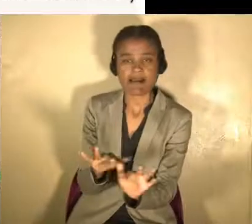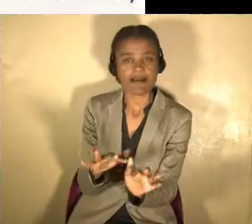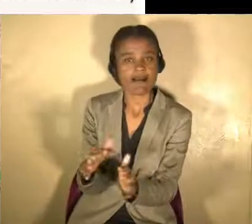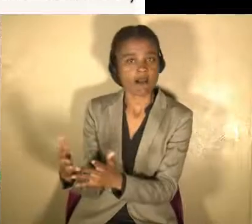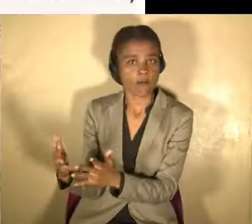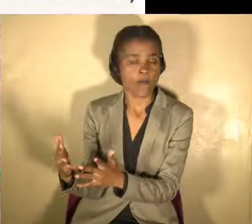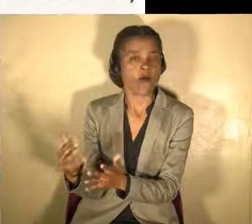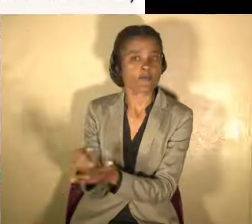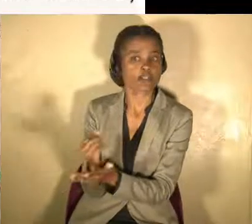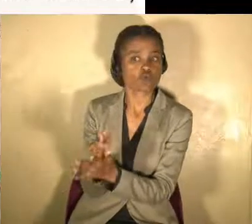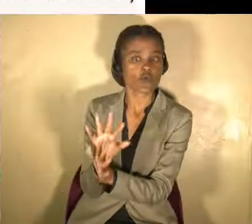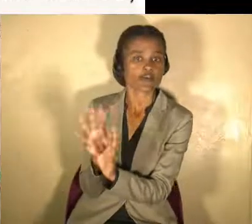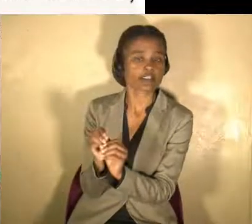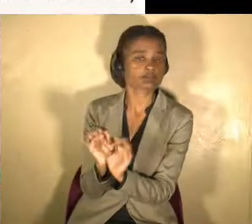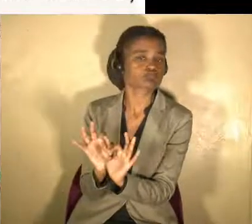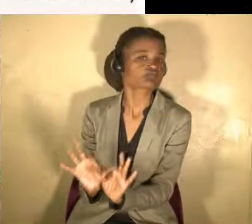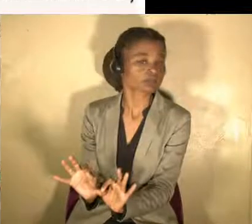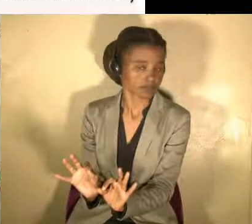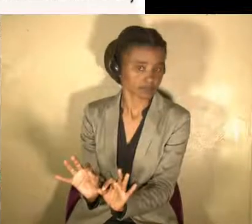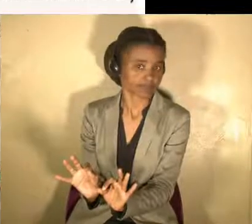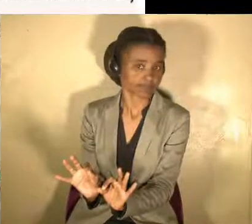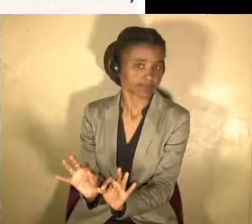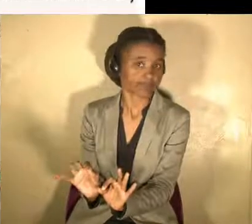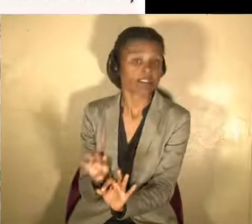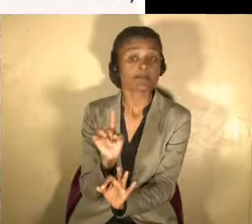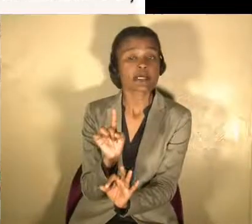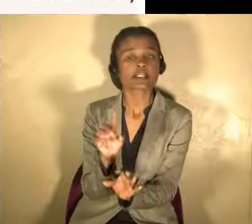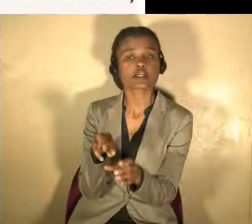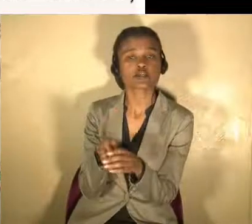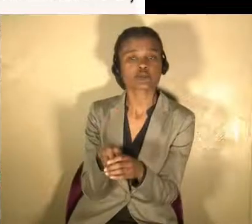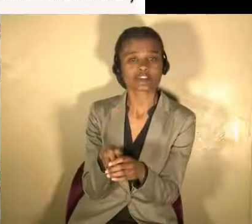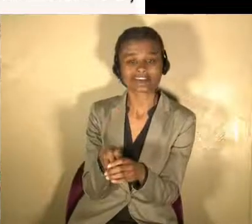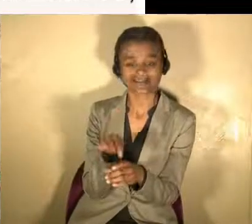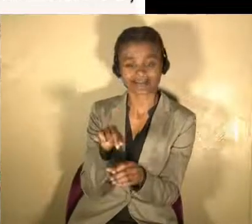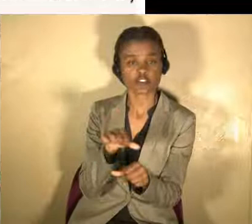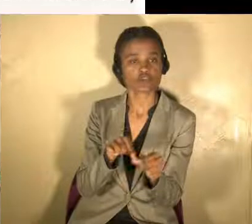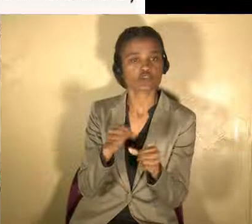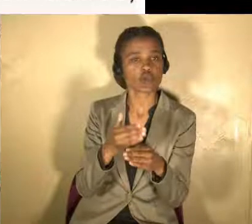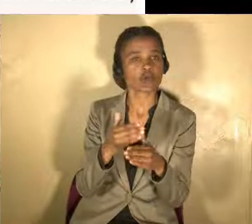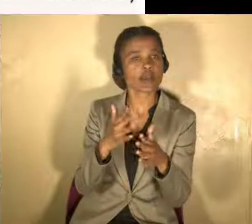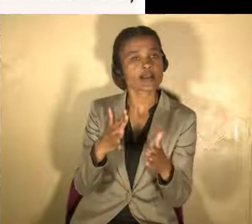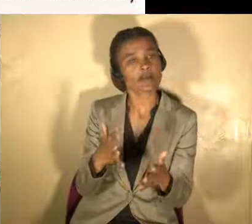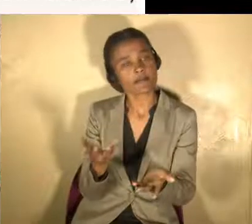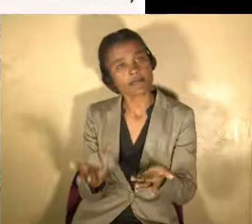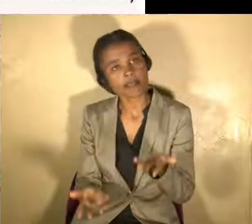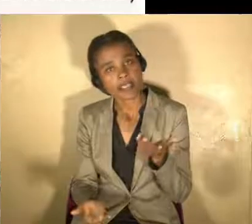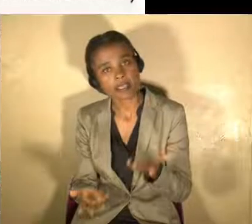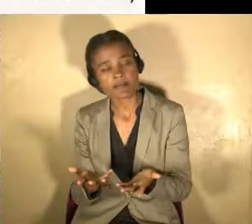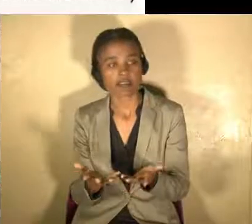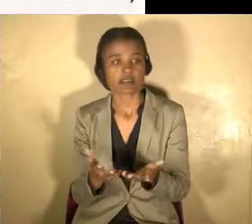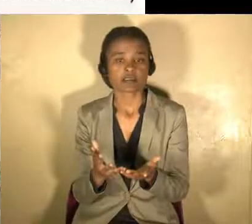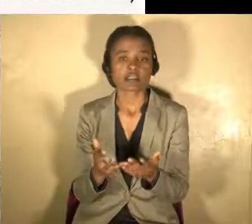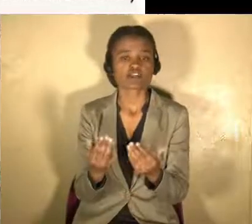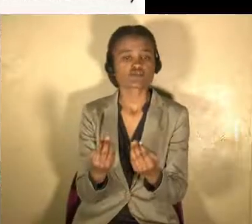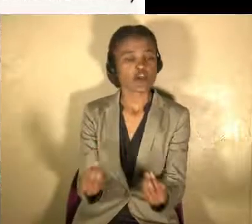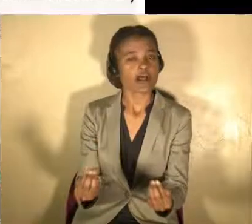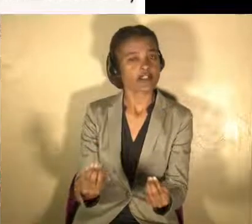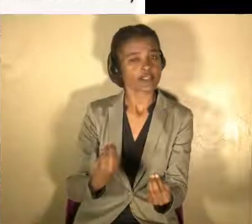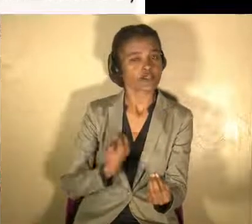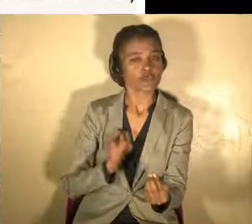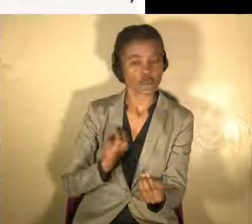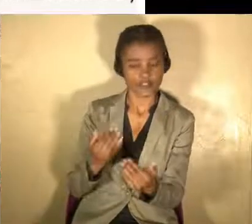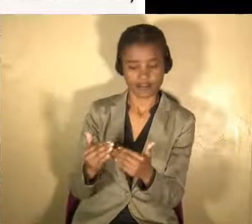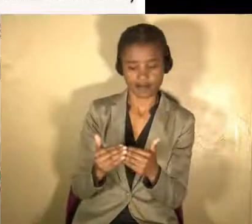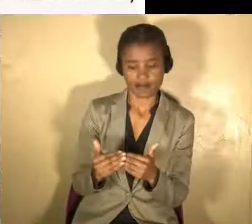service practitioners, it may include your social auxiliary workers, it may be your child and youth care workers, or